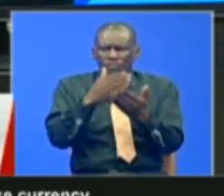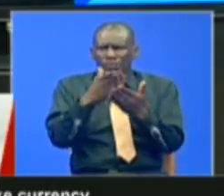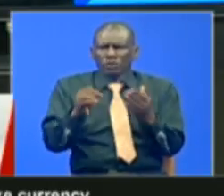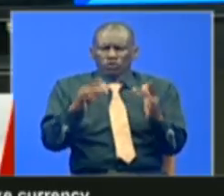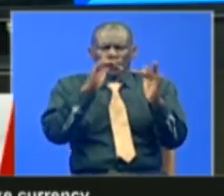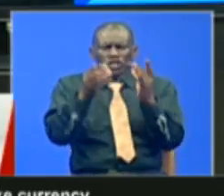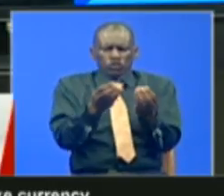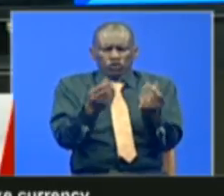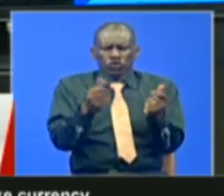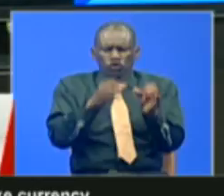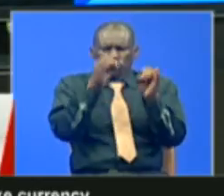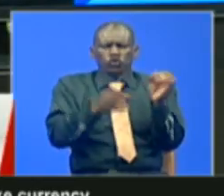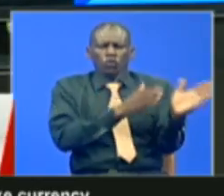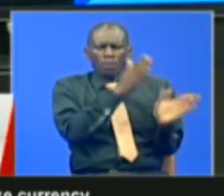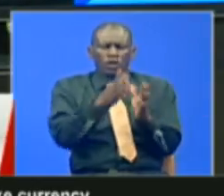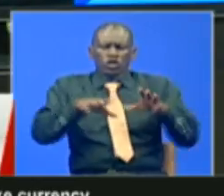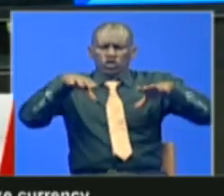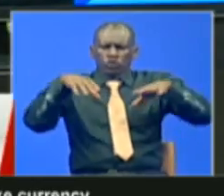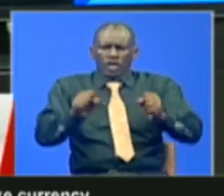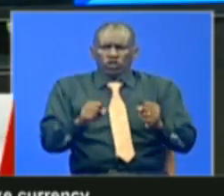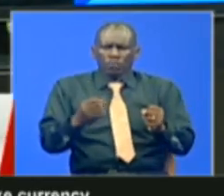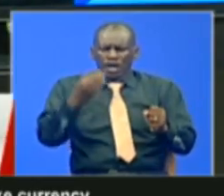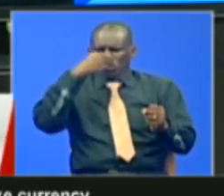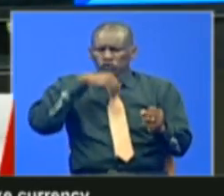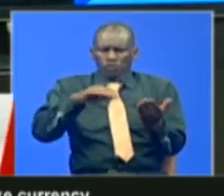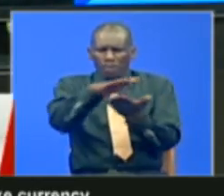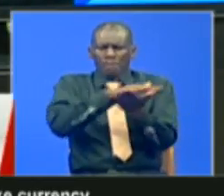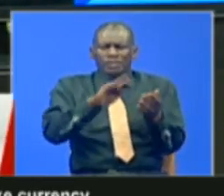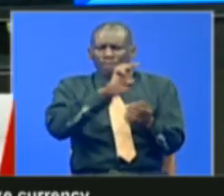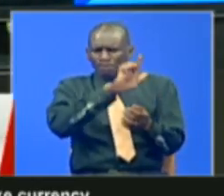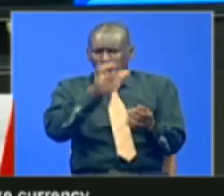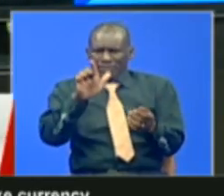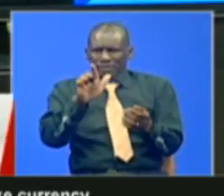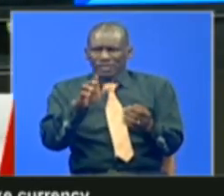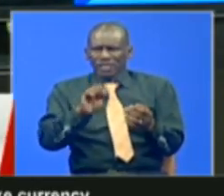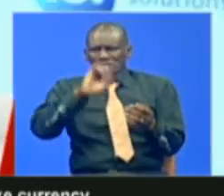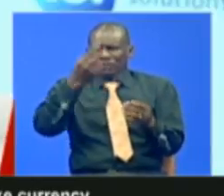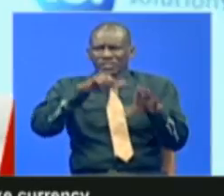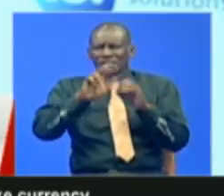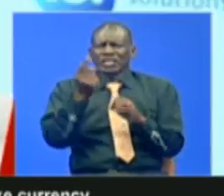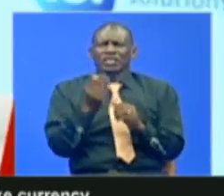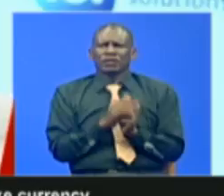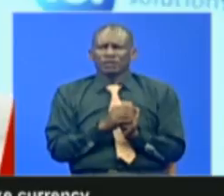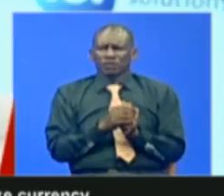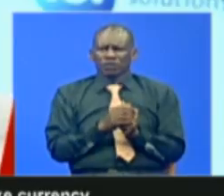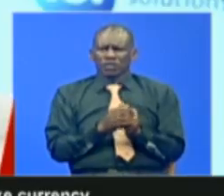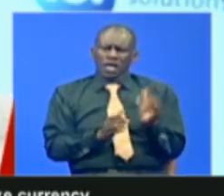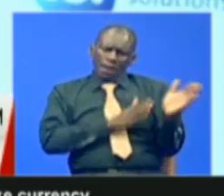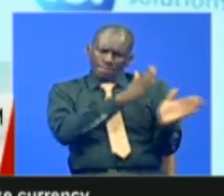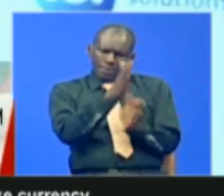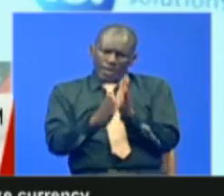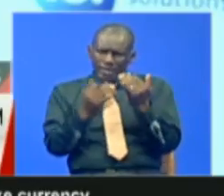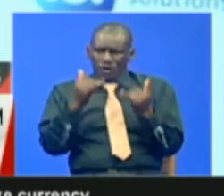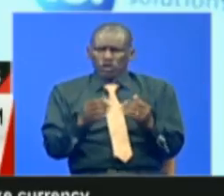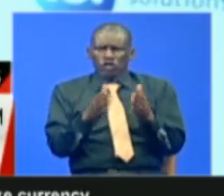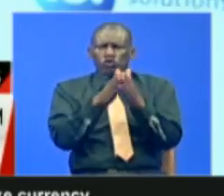Internet Solutions' new plan to adopt a consumption-based billing system, the first in Kenya. Our plan is to